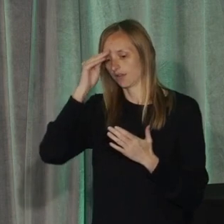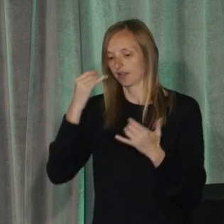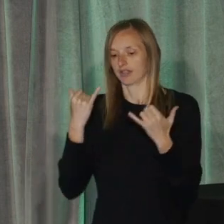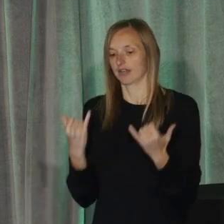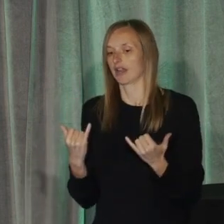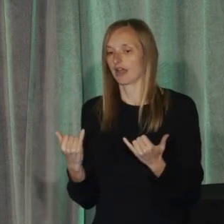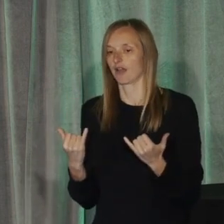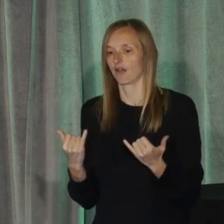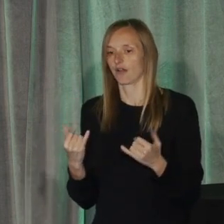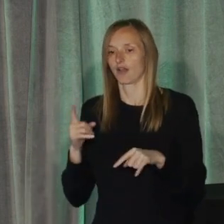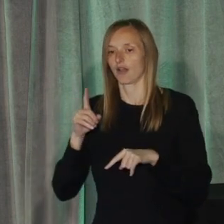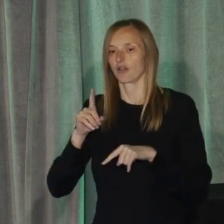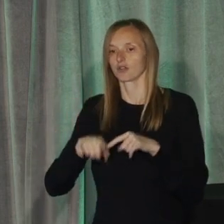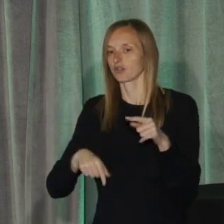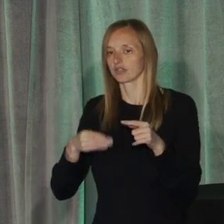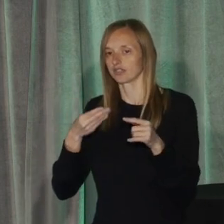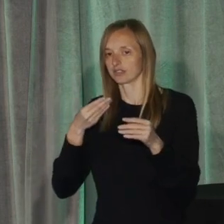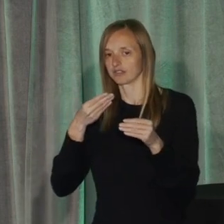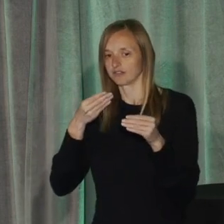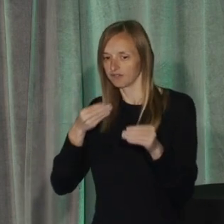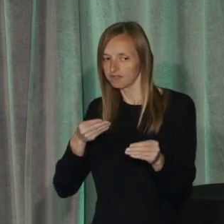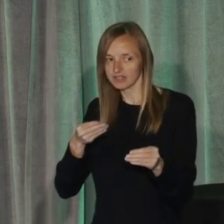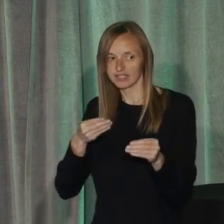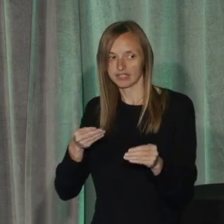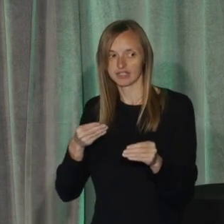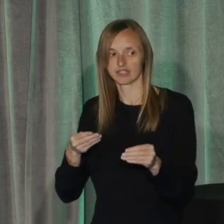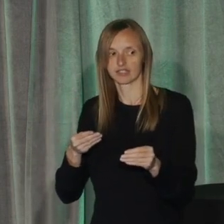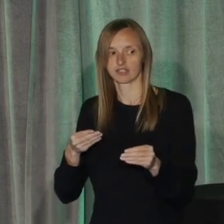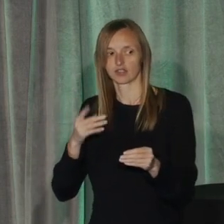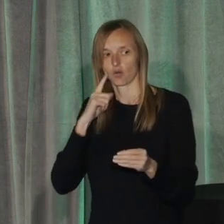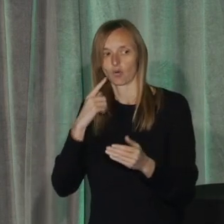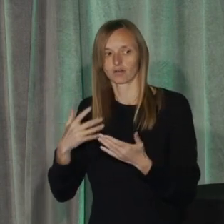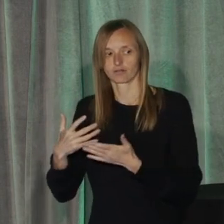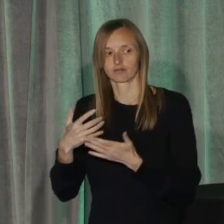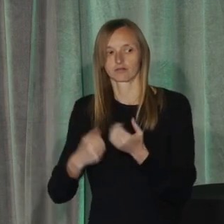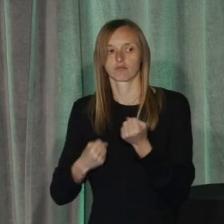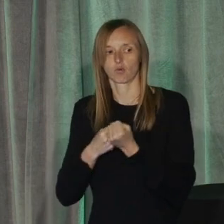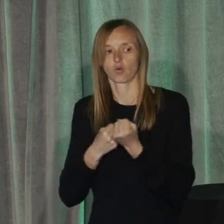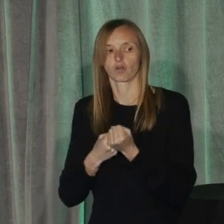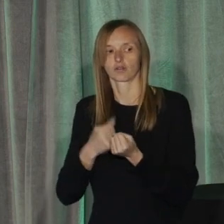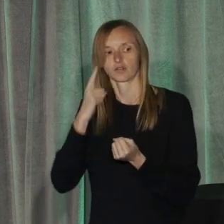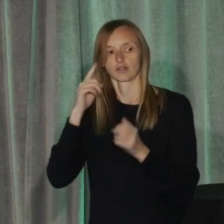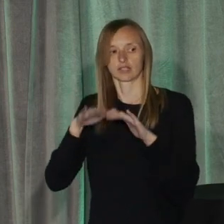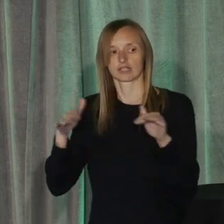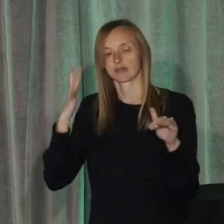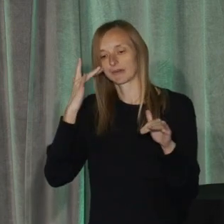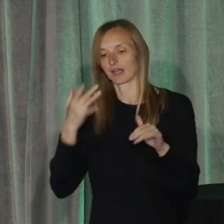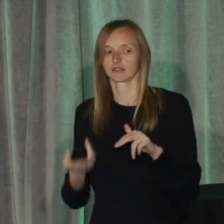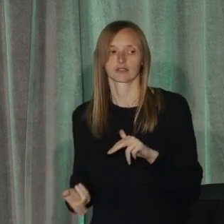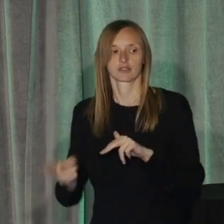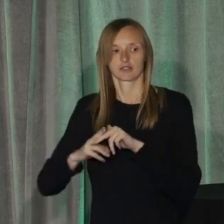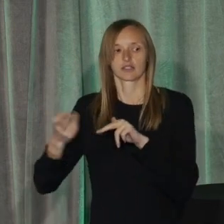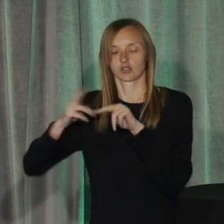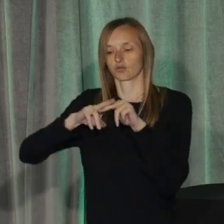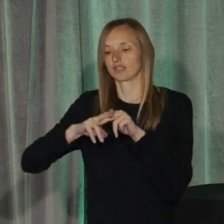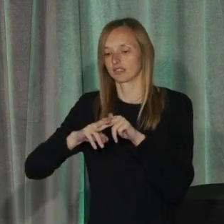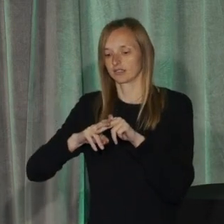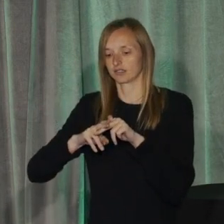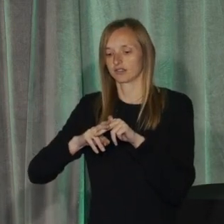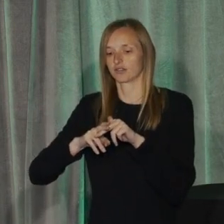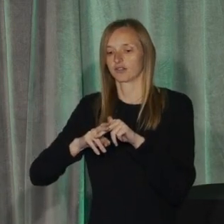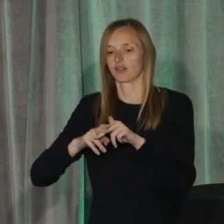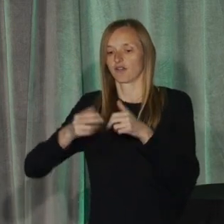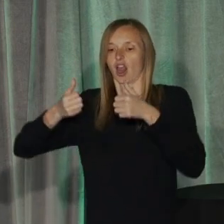to feed or to pay school fees for my kid due to the increase of